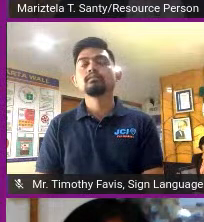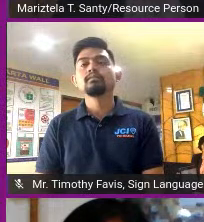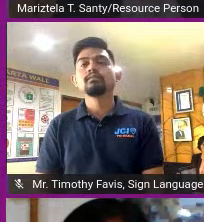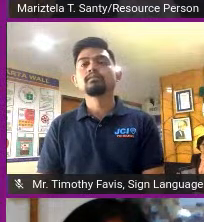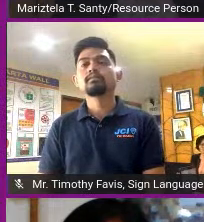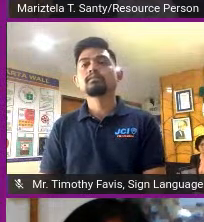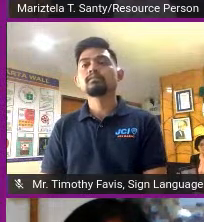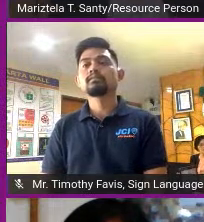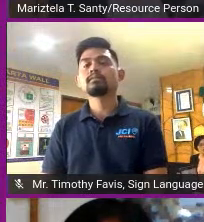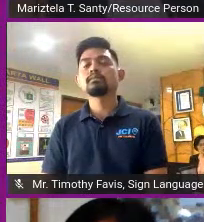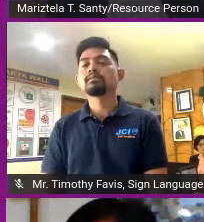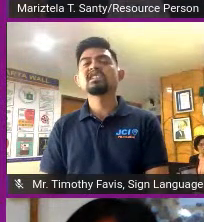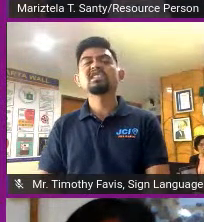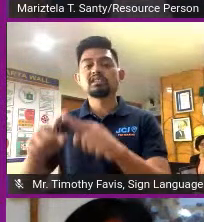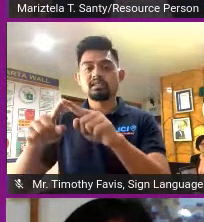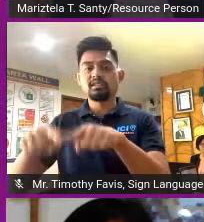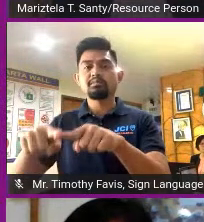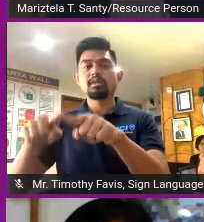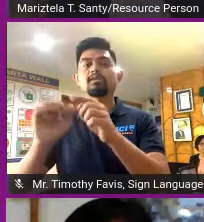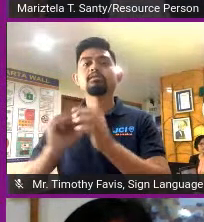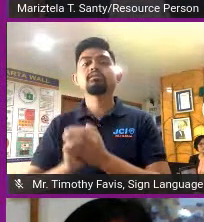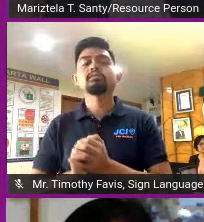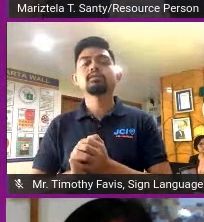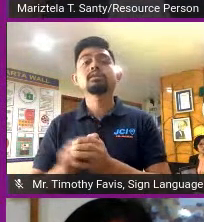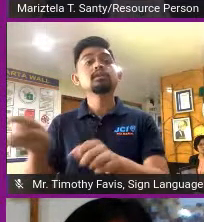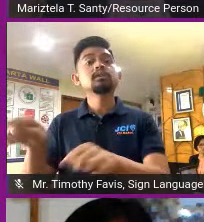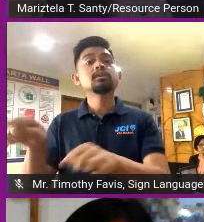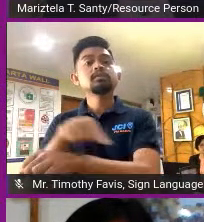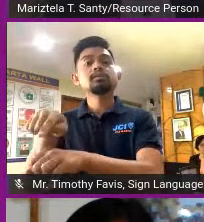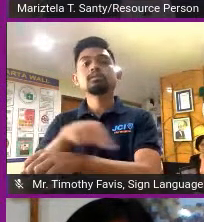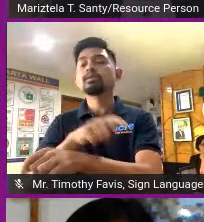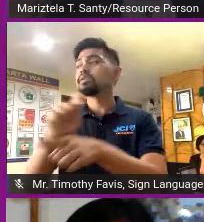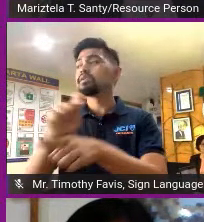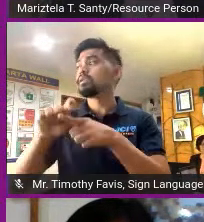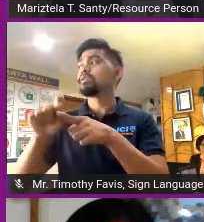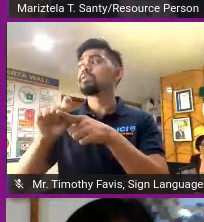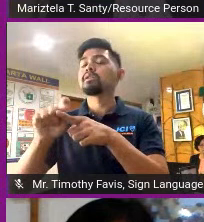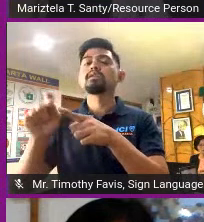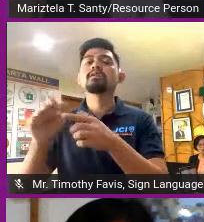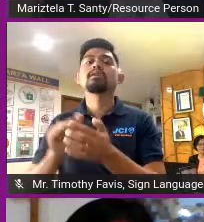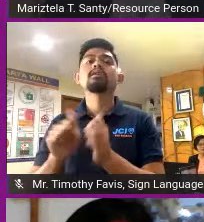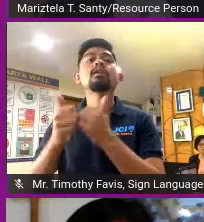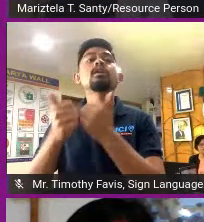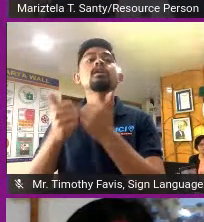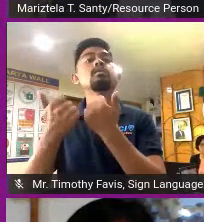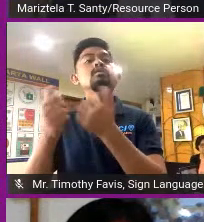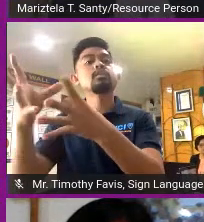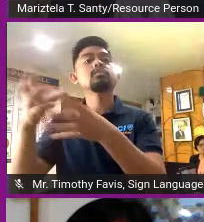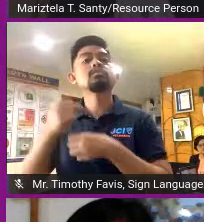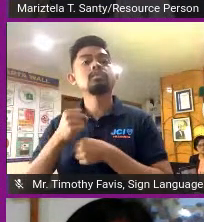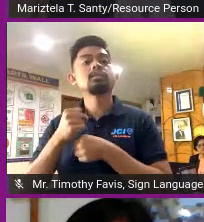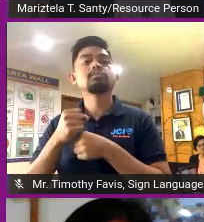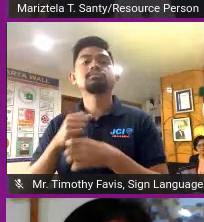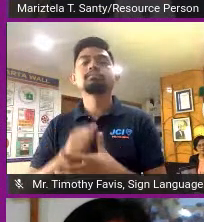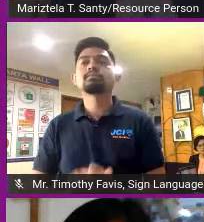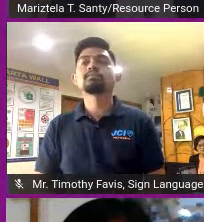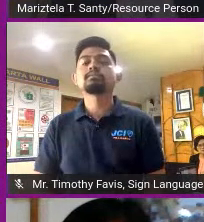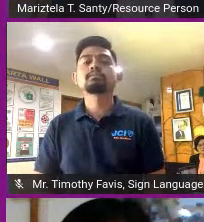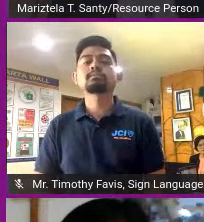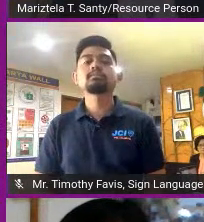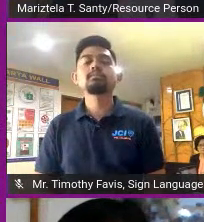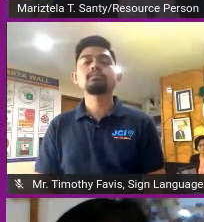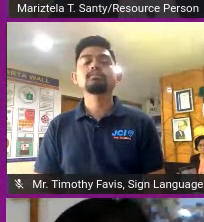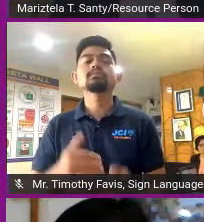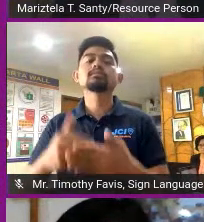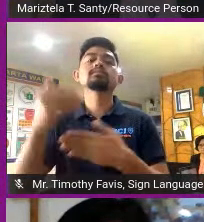attribute. That's why we have special trainings on HCDG kung paano ma-attribute ang mga ano. Okay